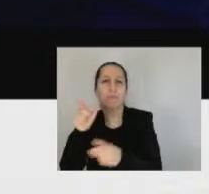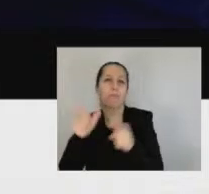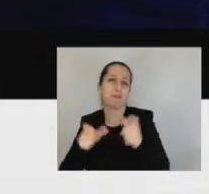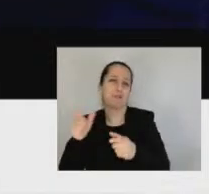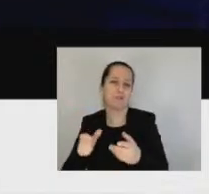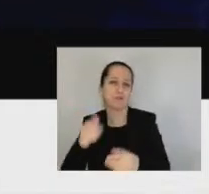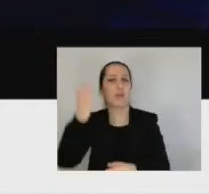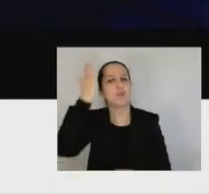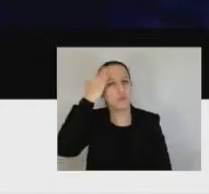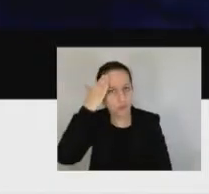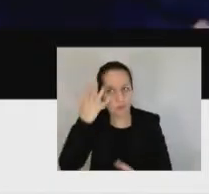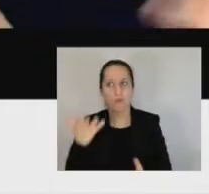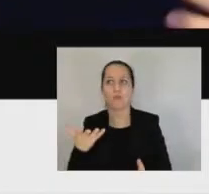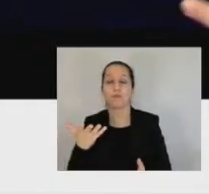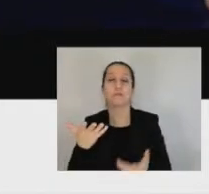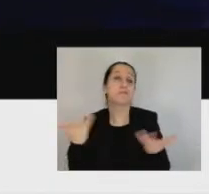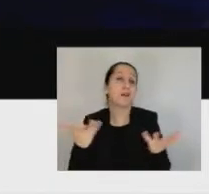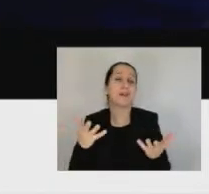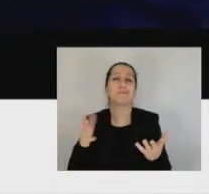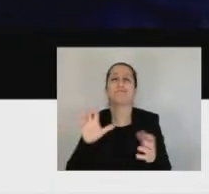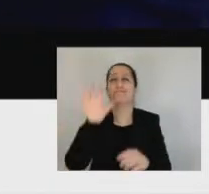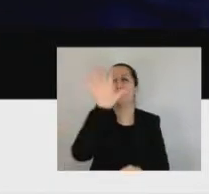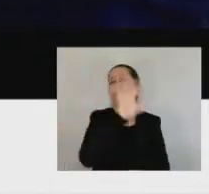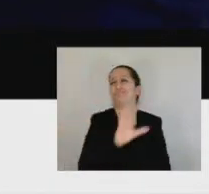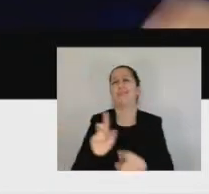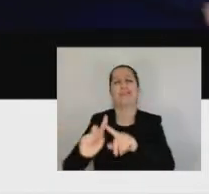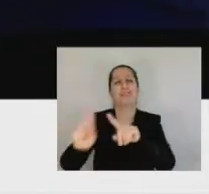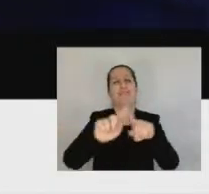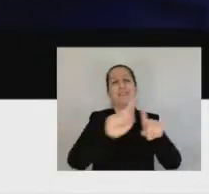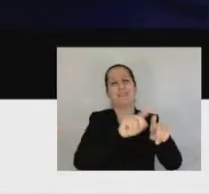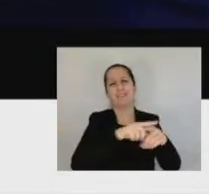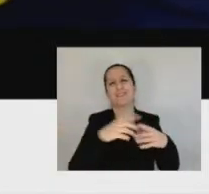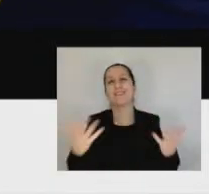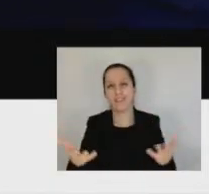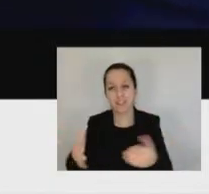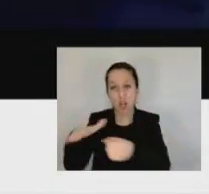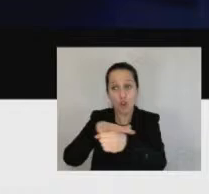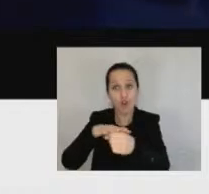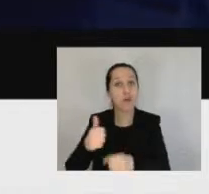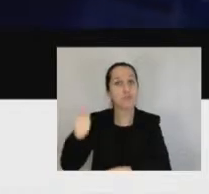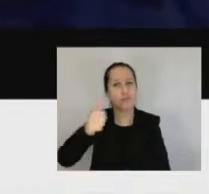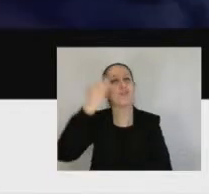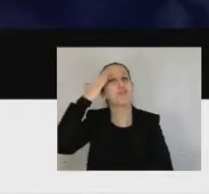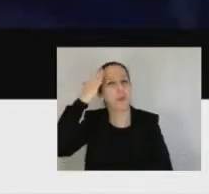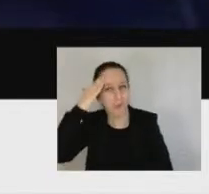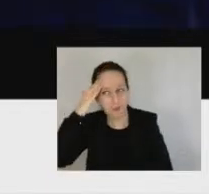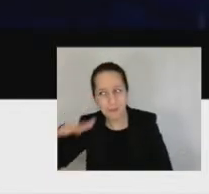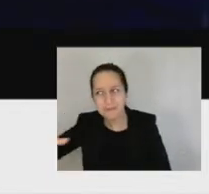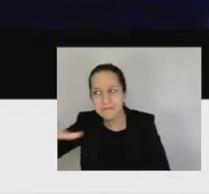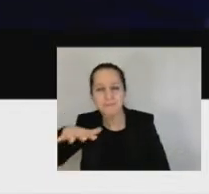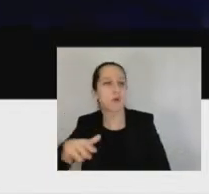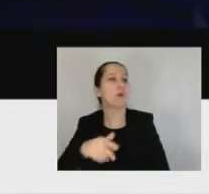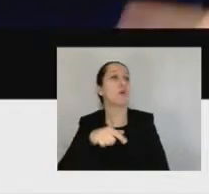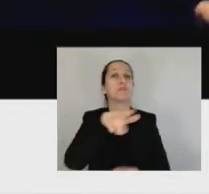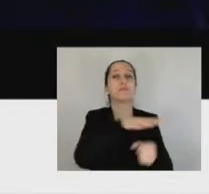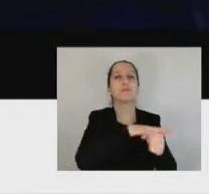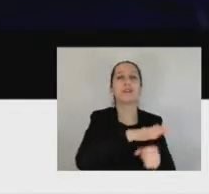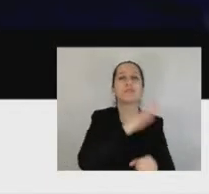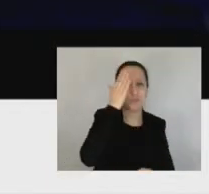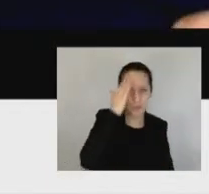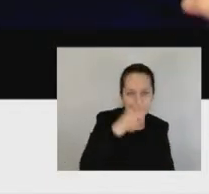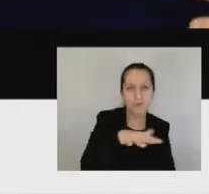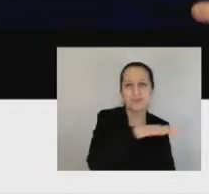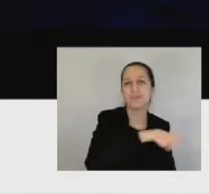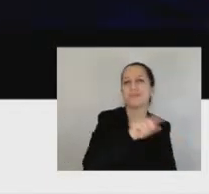daily related to territories. There are different capacities, attributions, and mandatory issues are